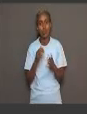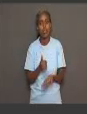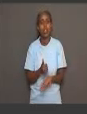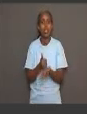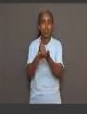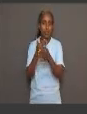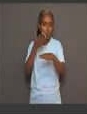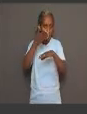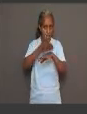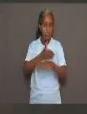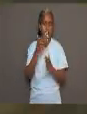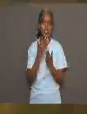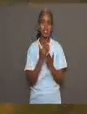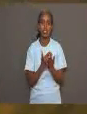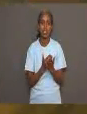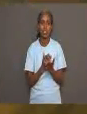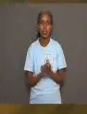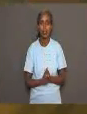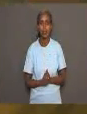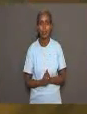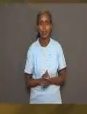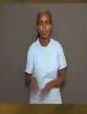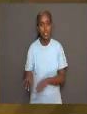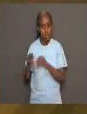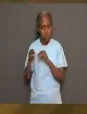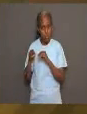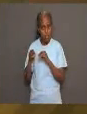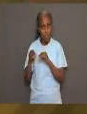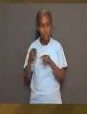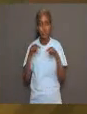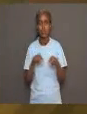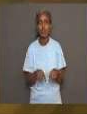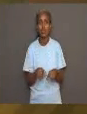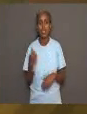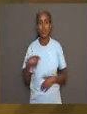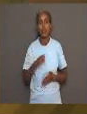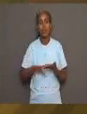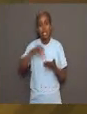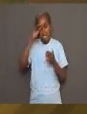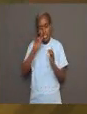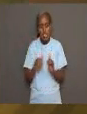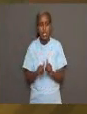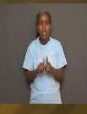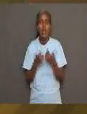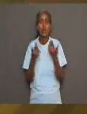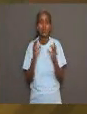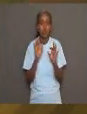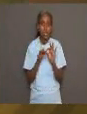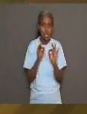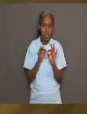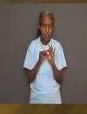you after the lesson. Students, today we have learned how to